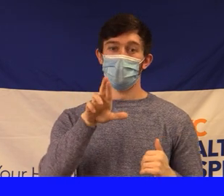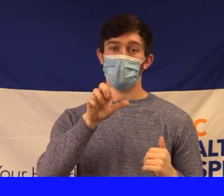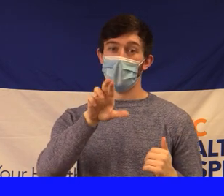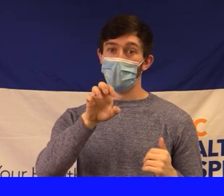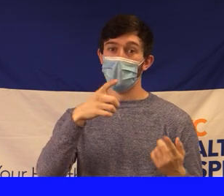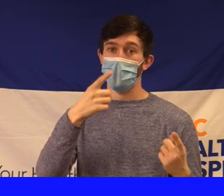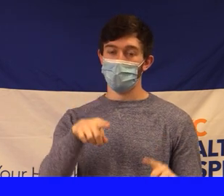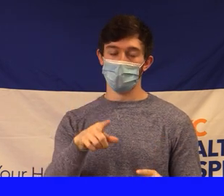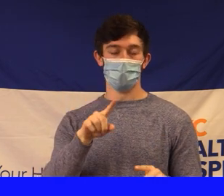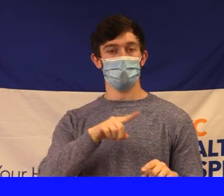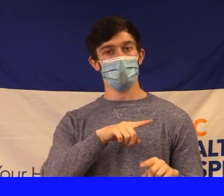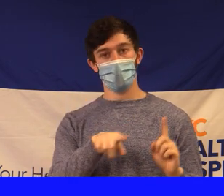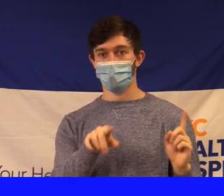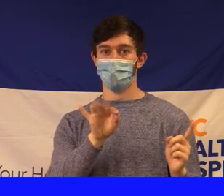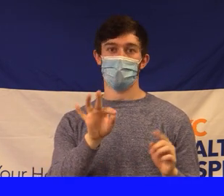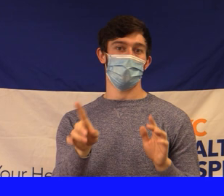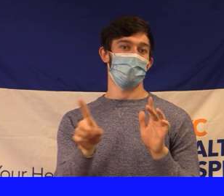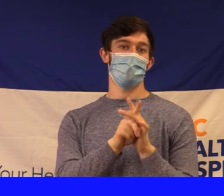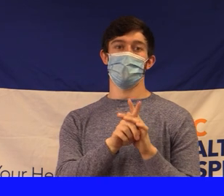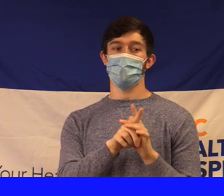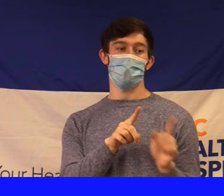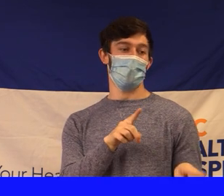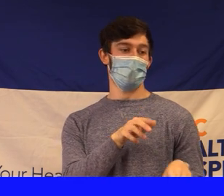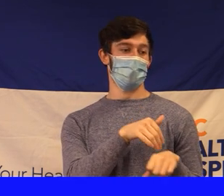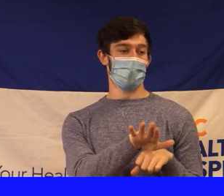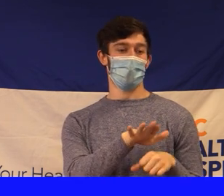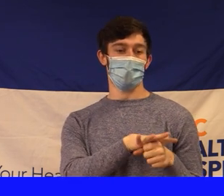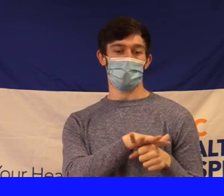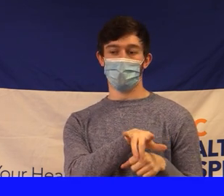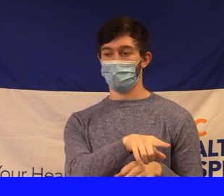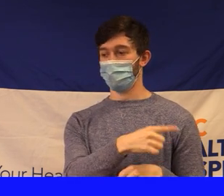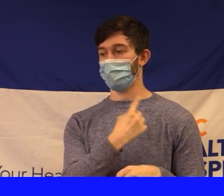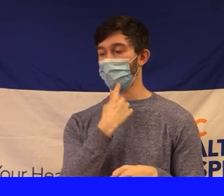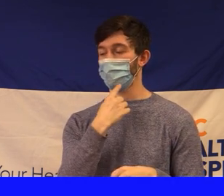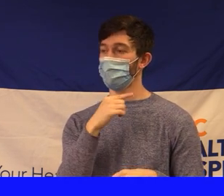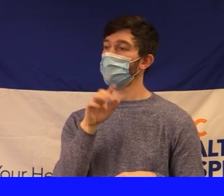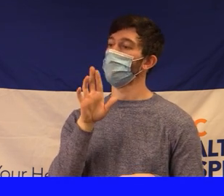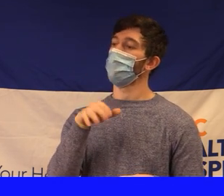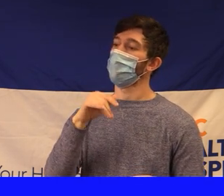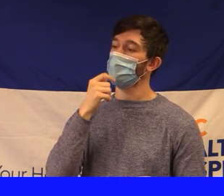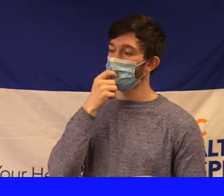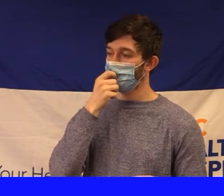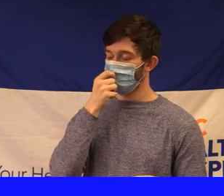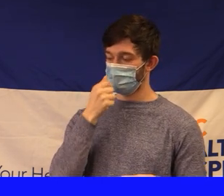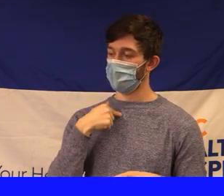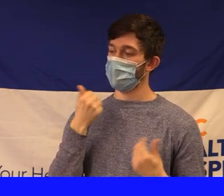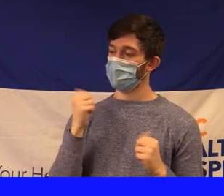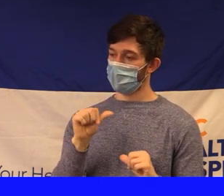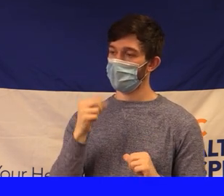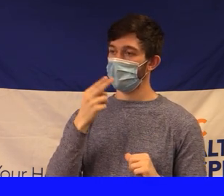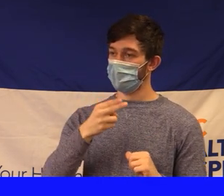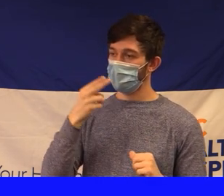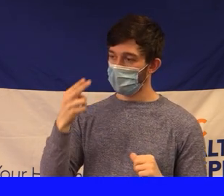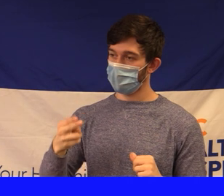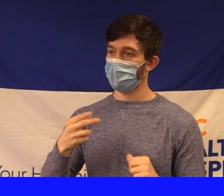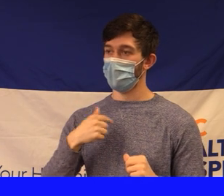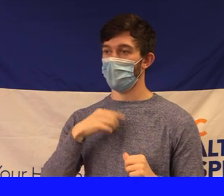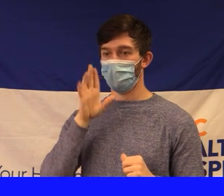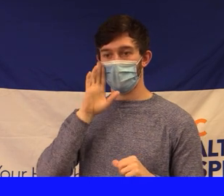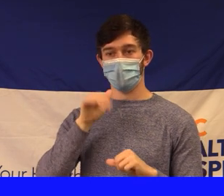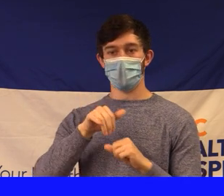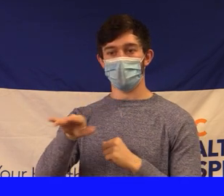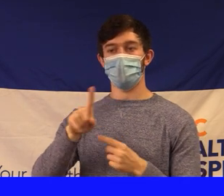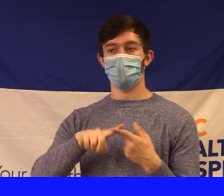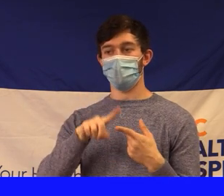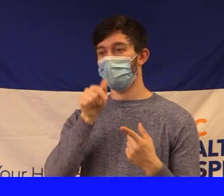where a sending facility will say, actually, I tried at a health and hospital facility, I will send this patient to a